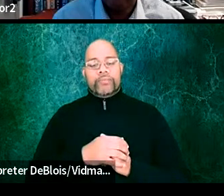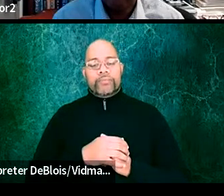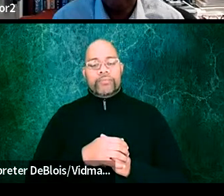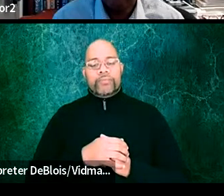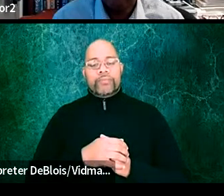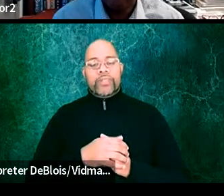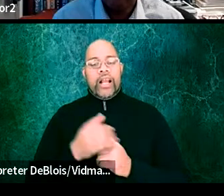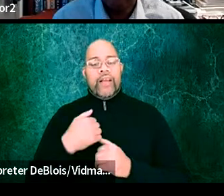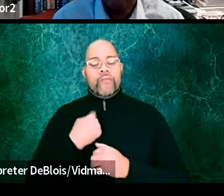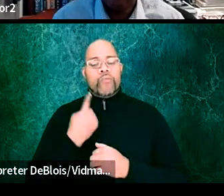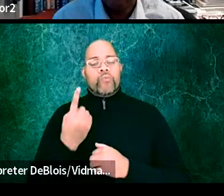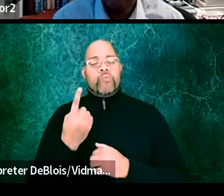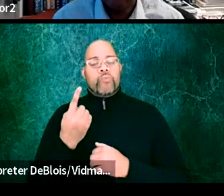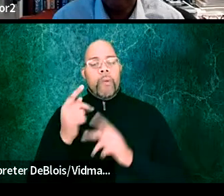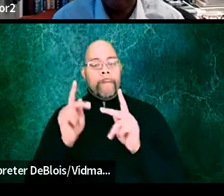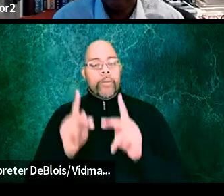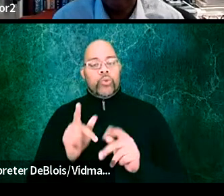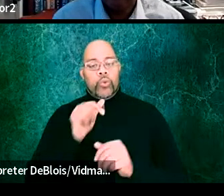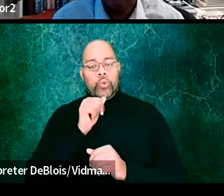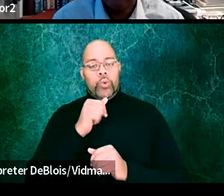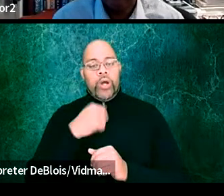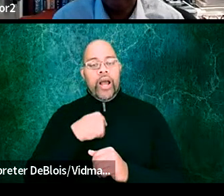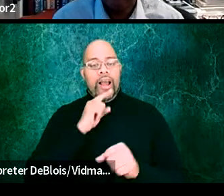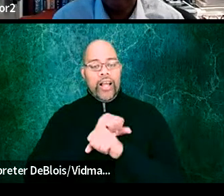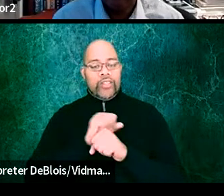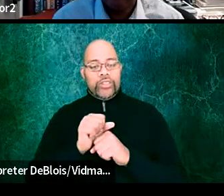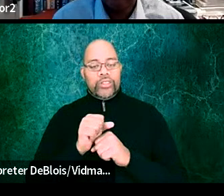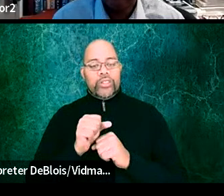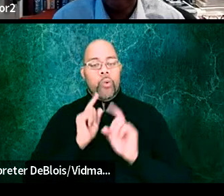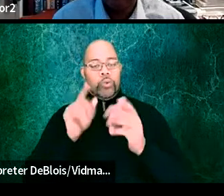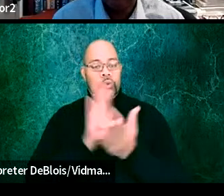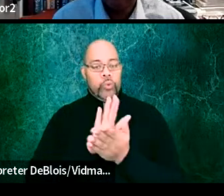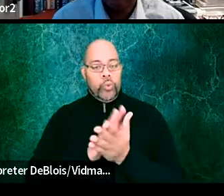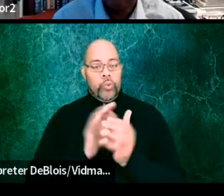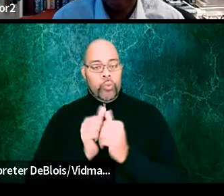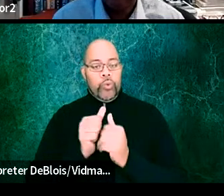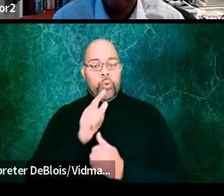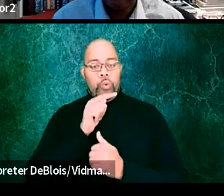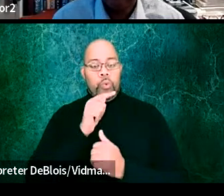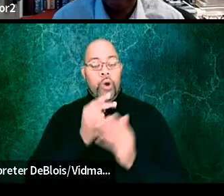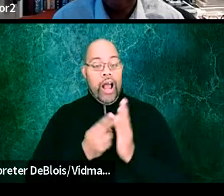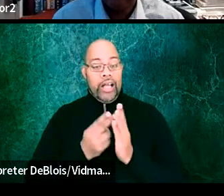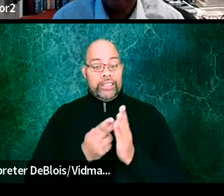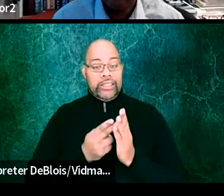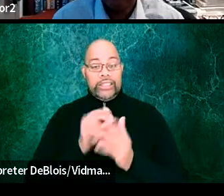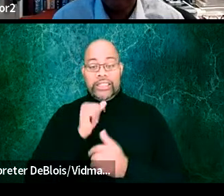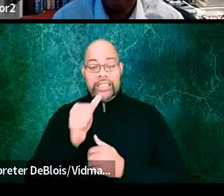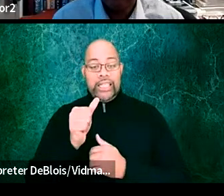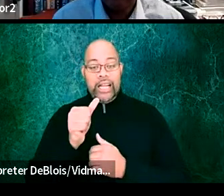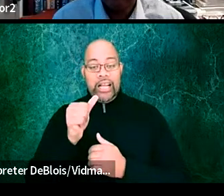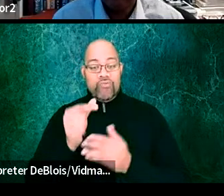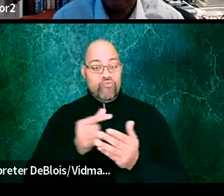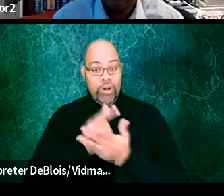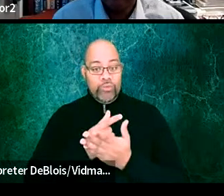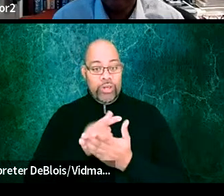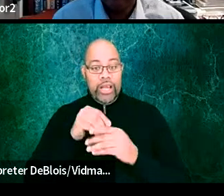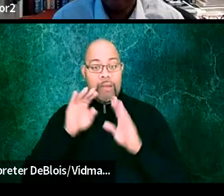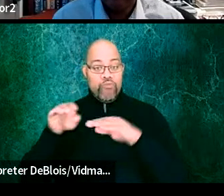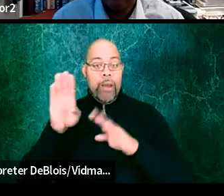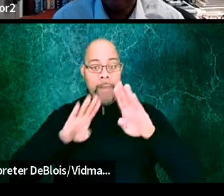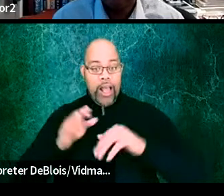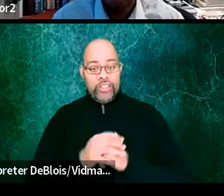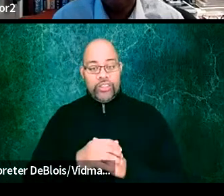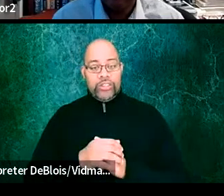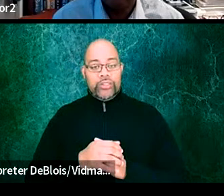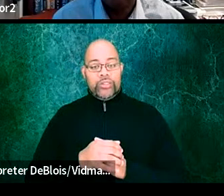there's this one person who I actually went to school with who honestly did not graduate in marine